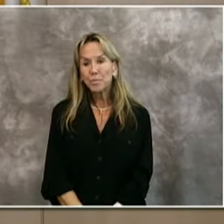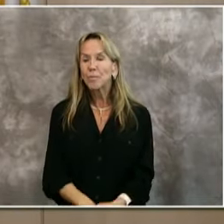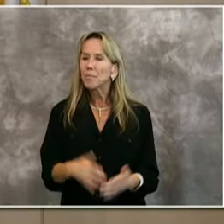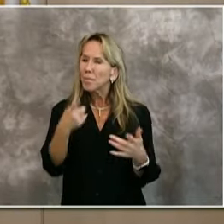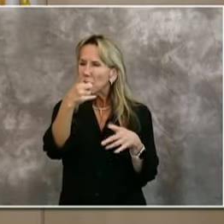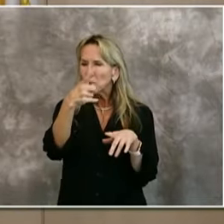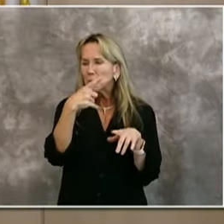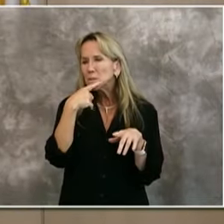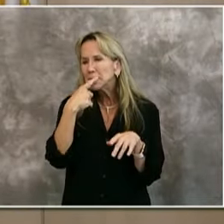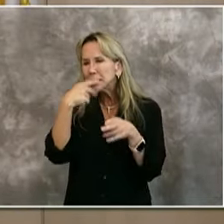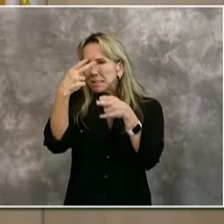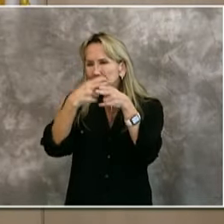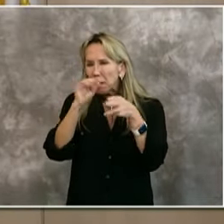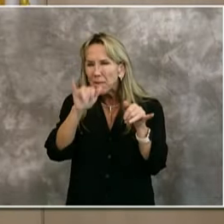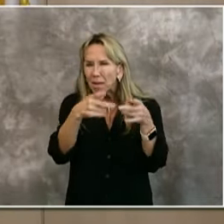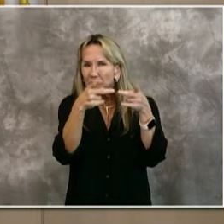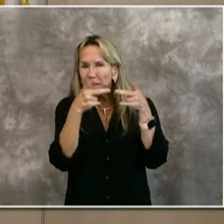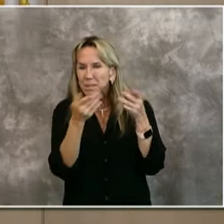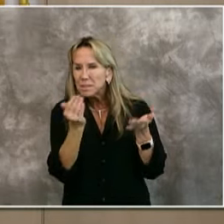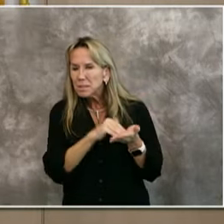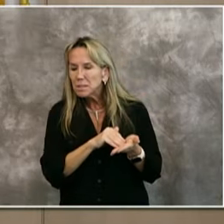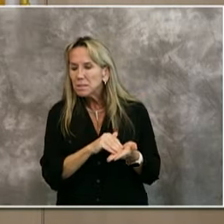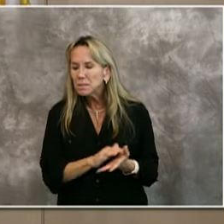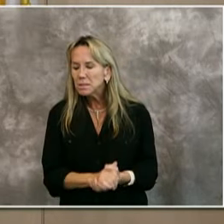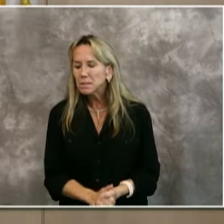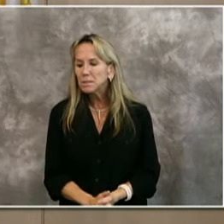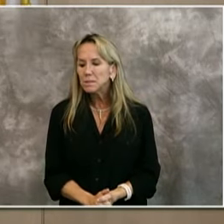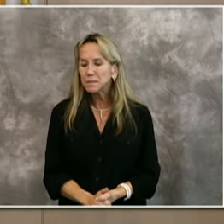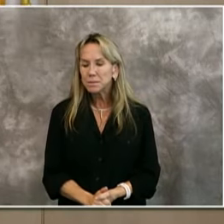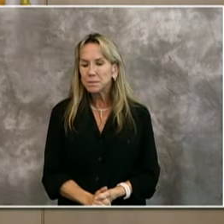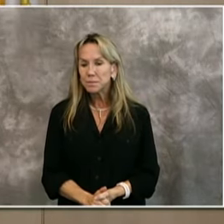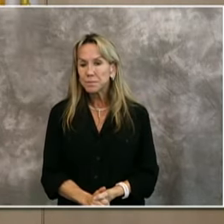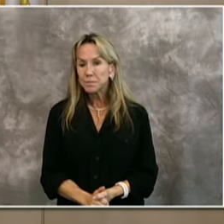So could you state the name of the facility once again?